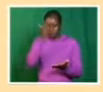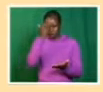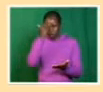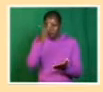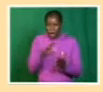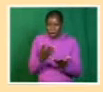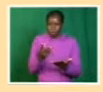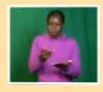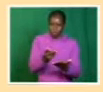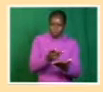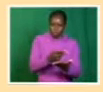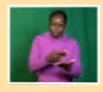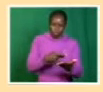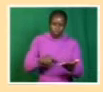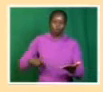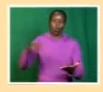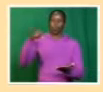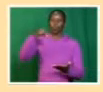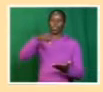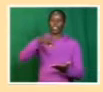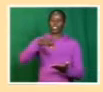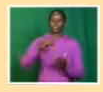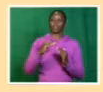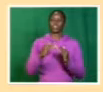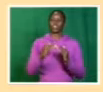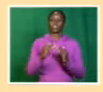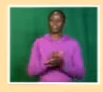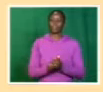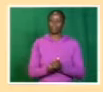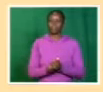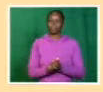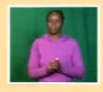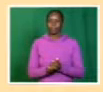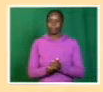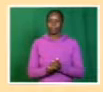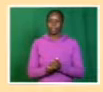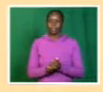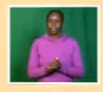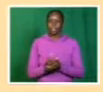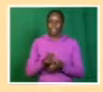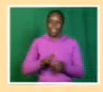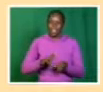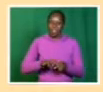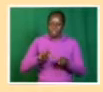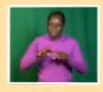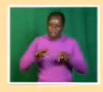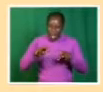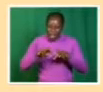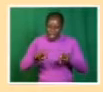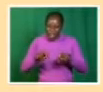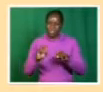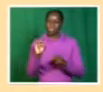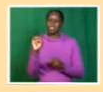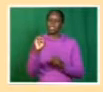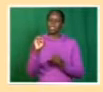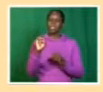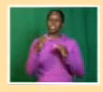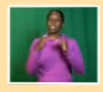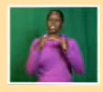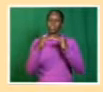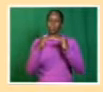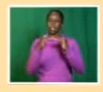graphs of quadratic functions. Okay, you should also be able to find the equation of